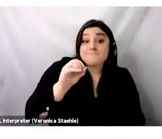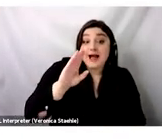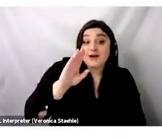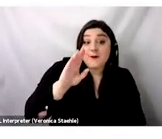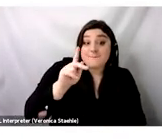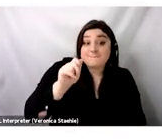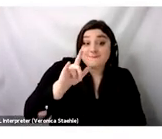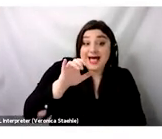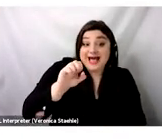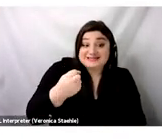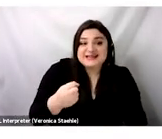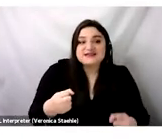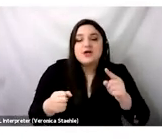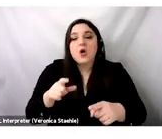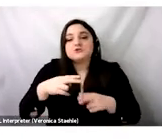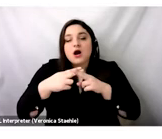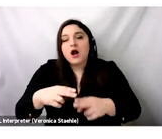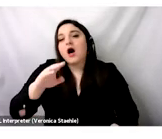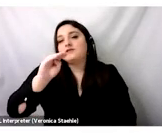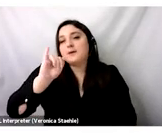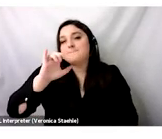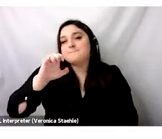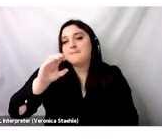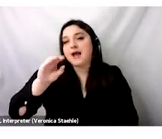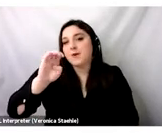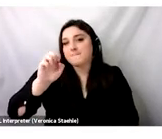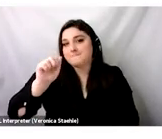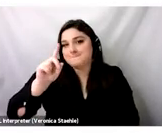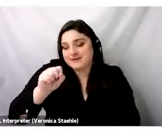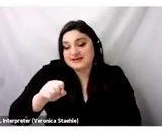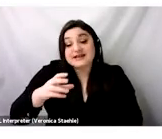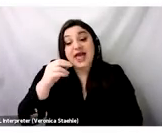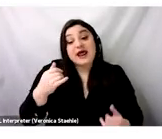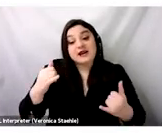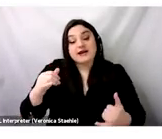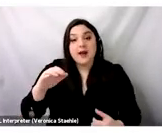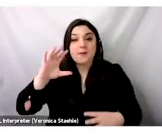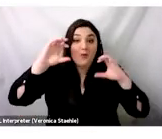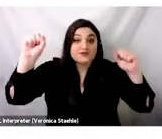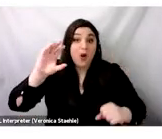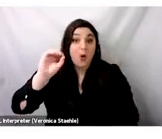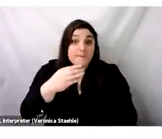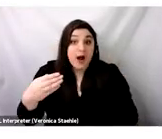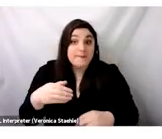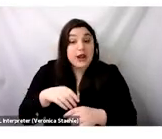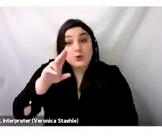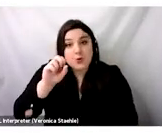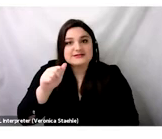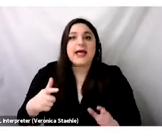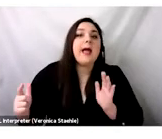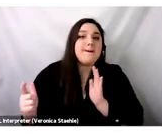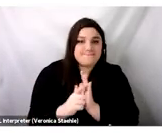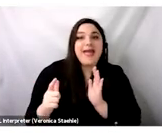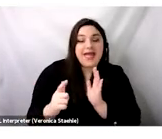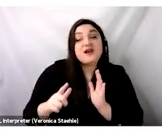of 2017, I believe. And some other countries have passed bans, but still, these